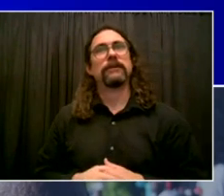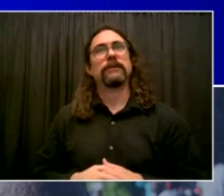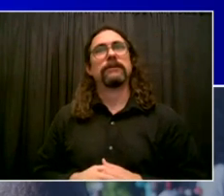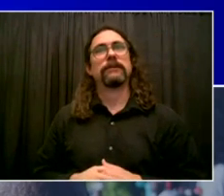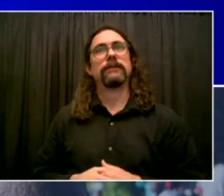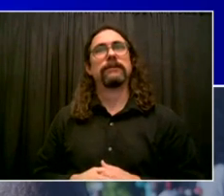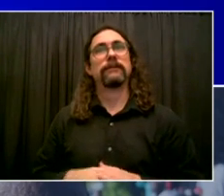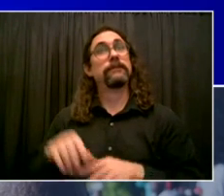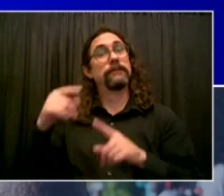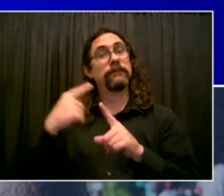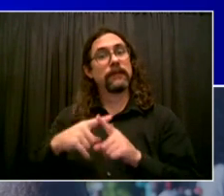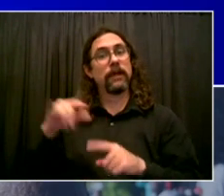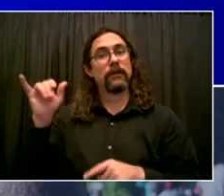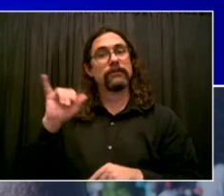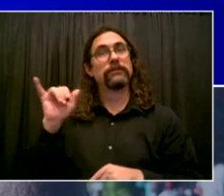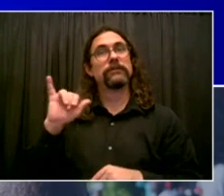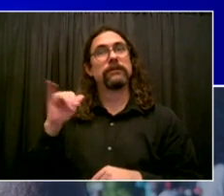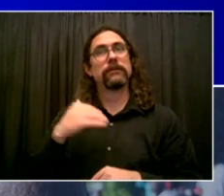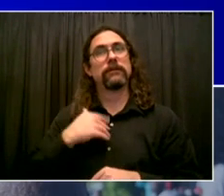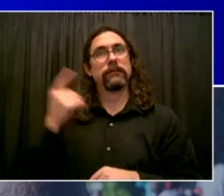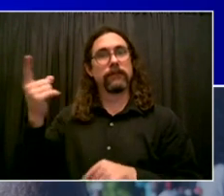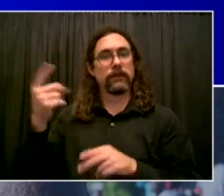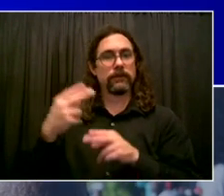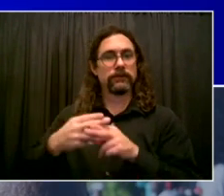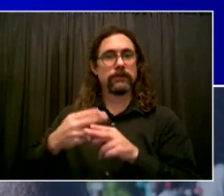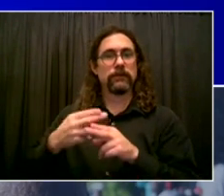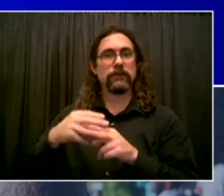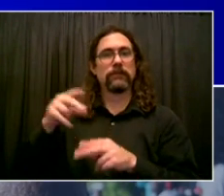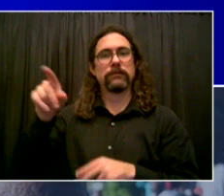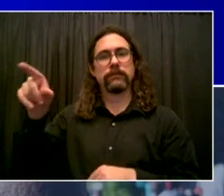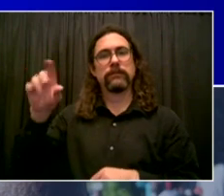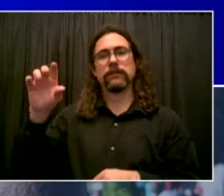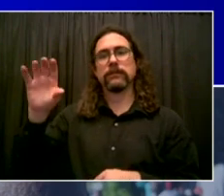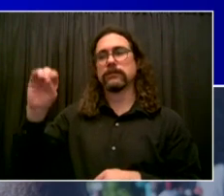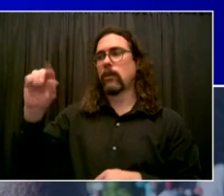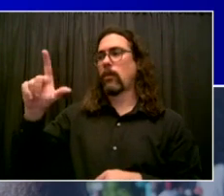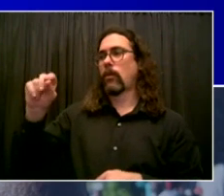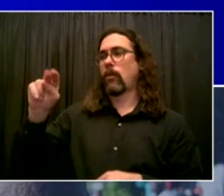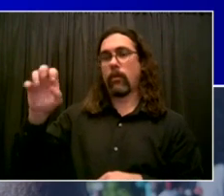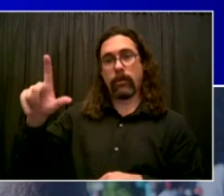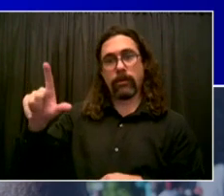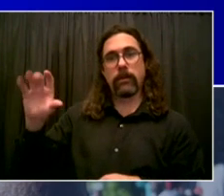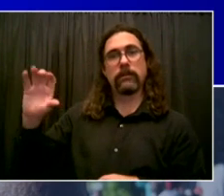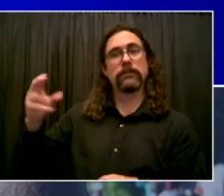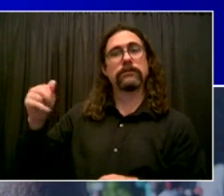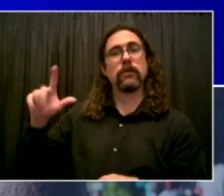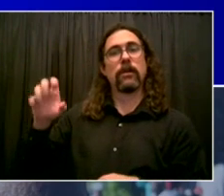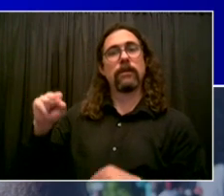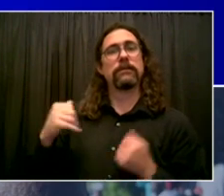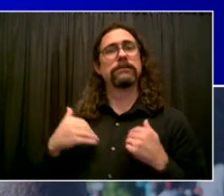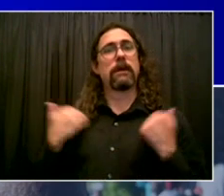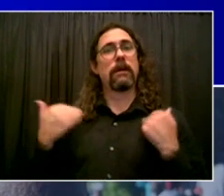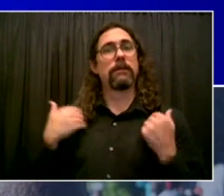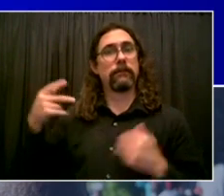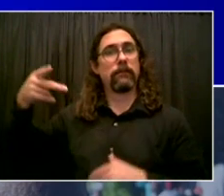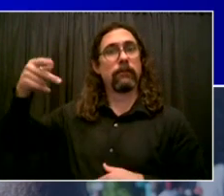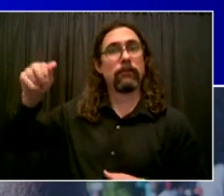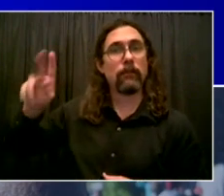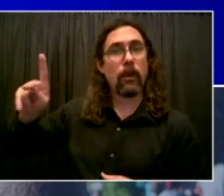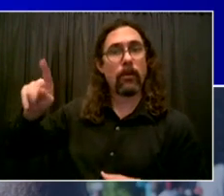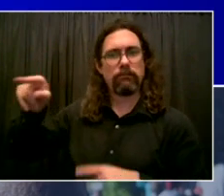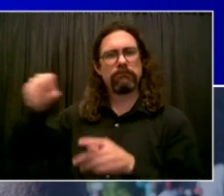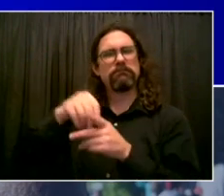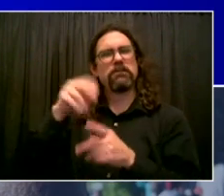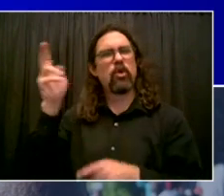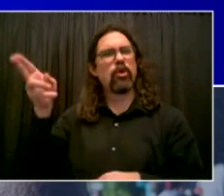in Harlem. This is very, very exciting. By this coming summer, you're going to see an entirely new thing, a park that really wasn't in